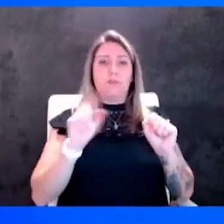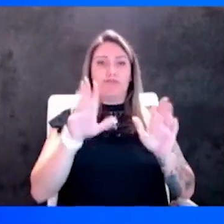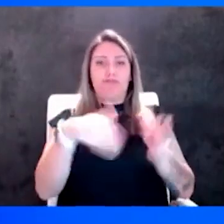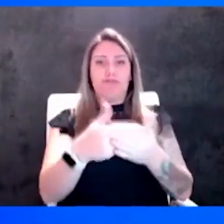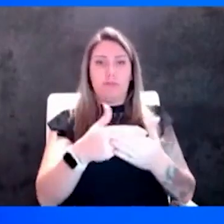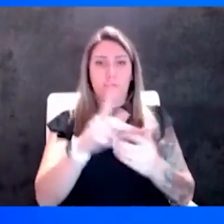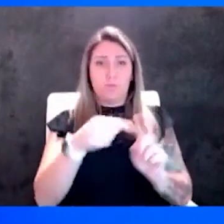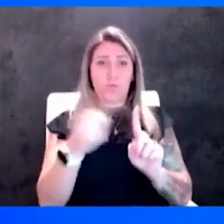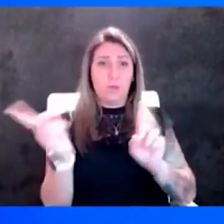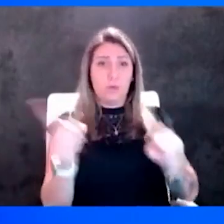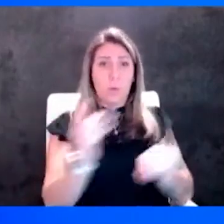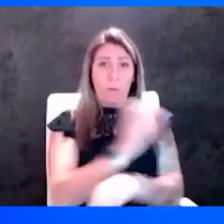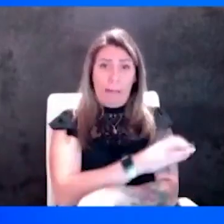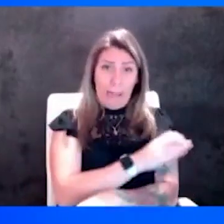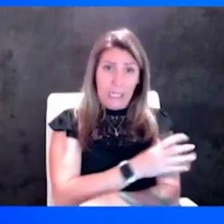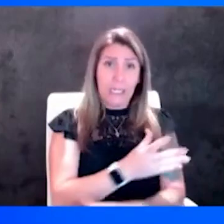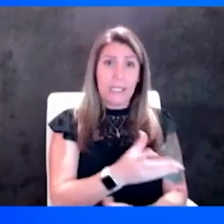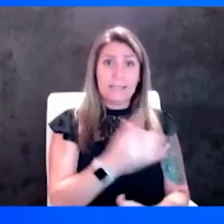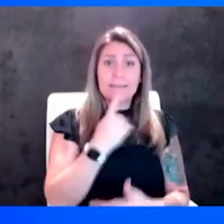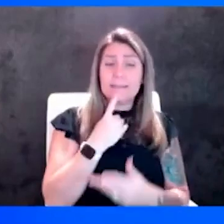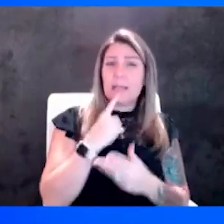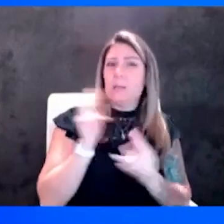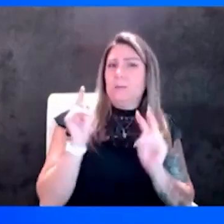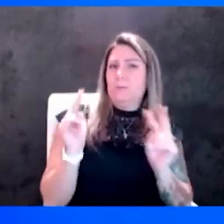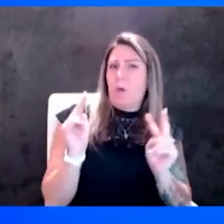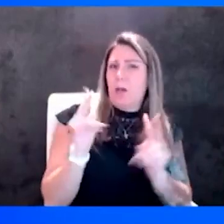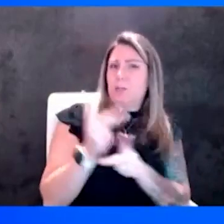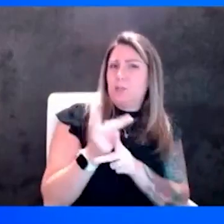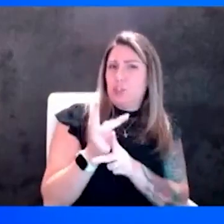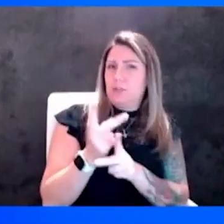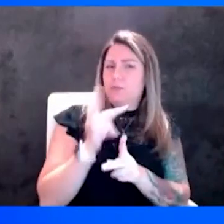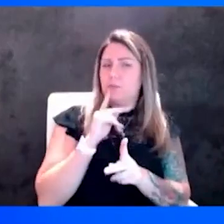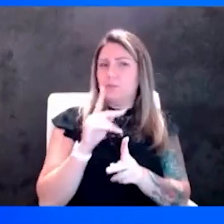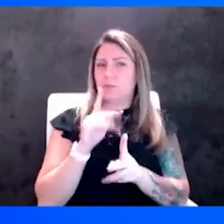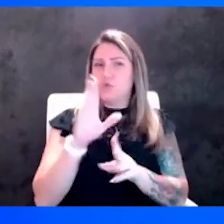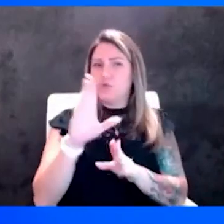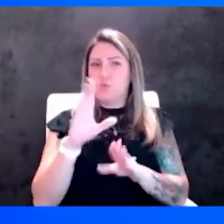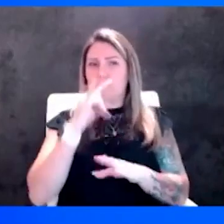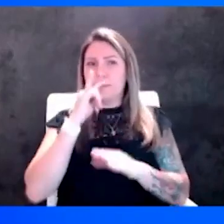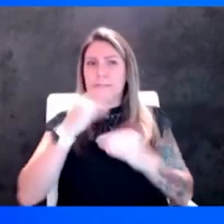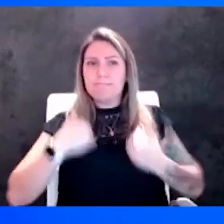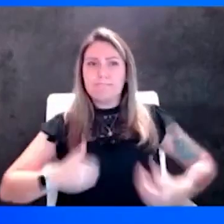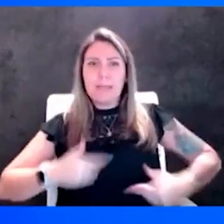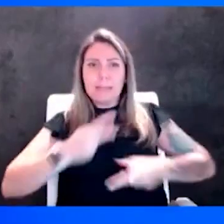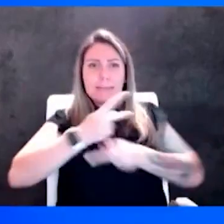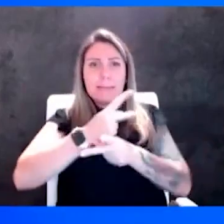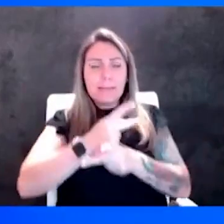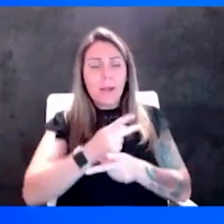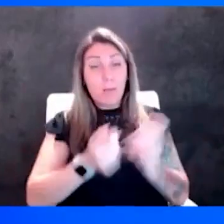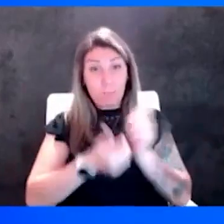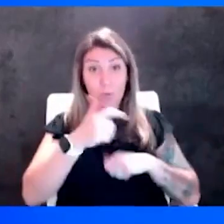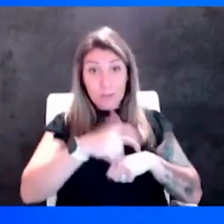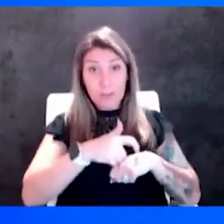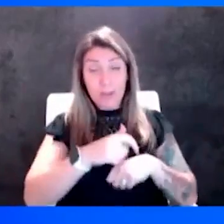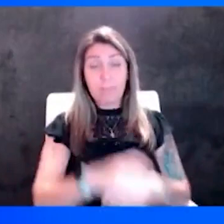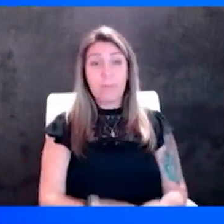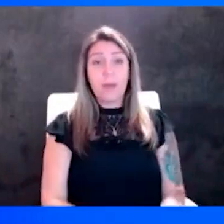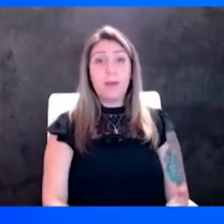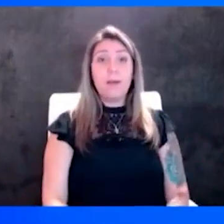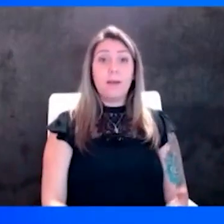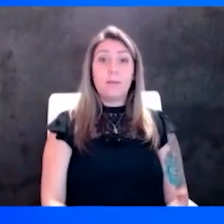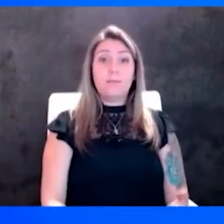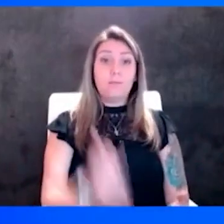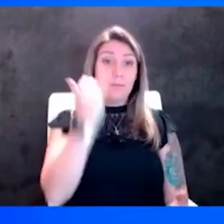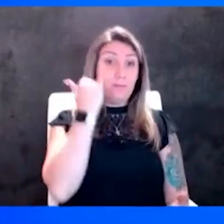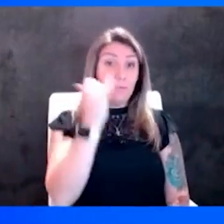clinic, and say, let's just watch this, let your child's body take care of it, which they can most of the time. If that doesn't work, 2 to